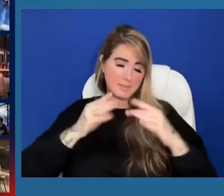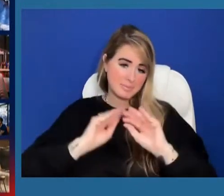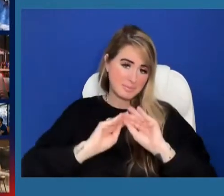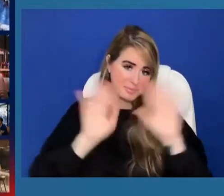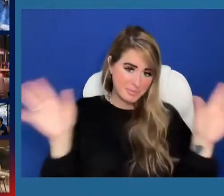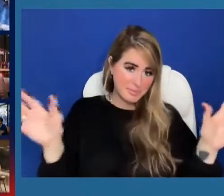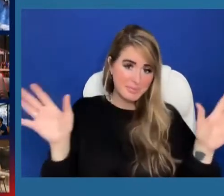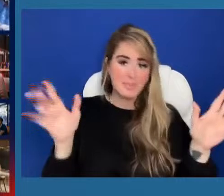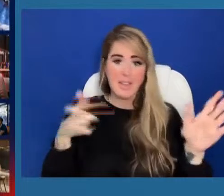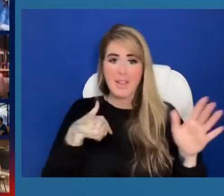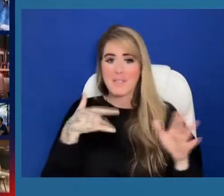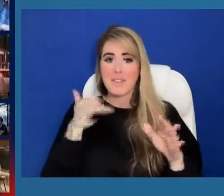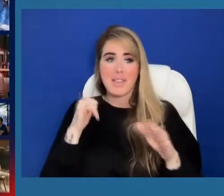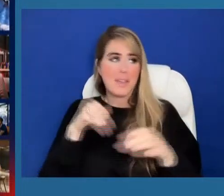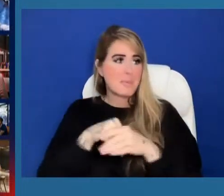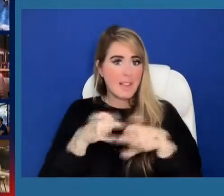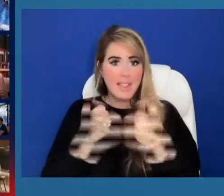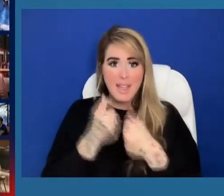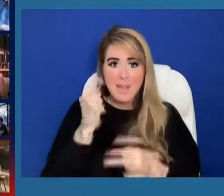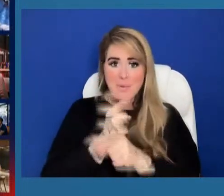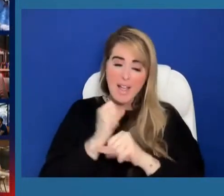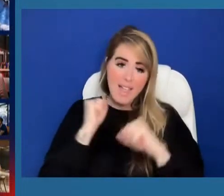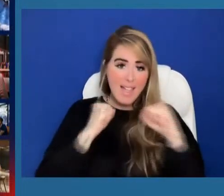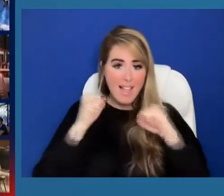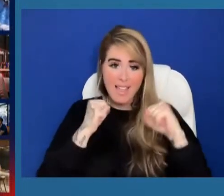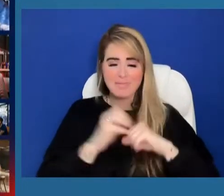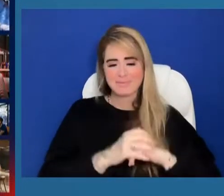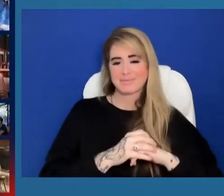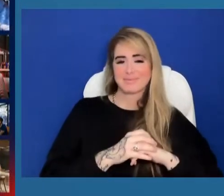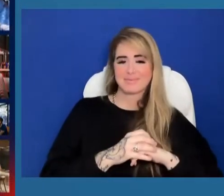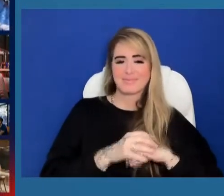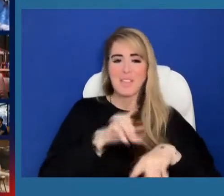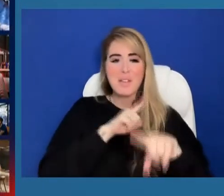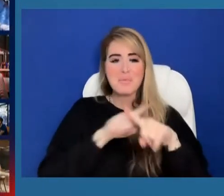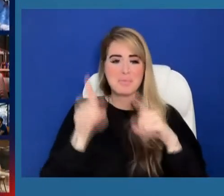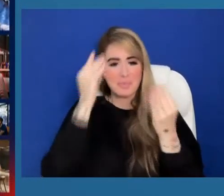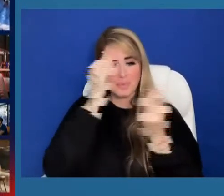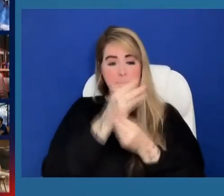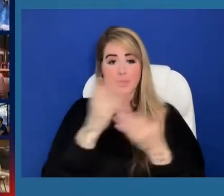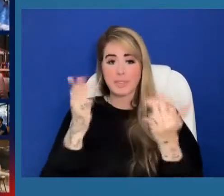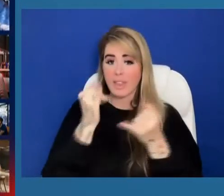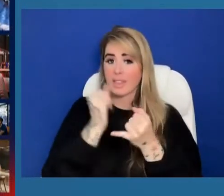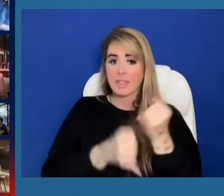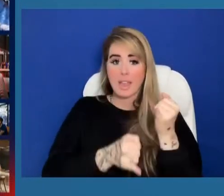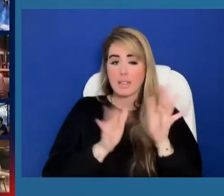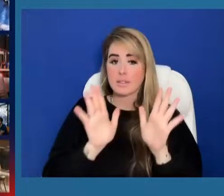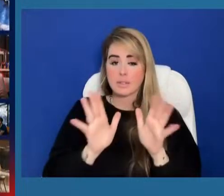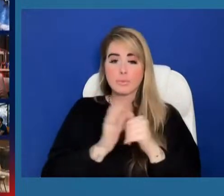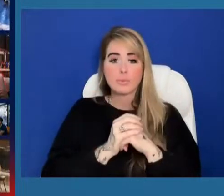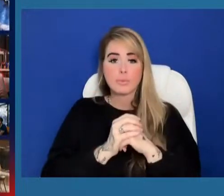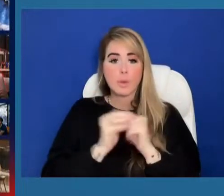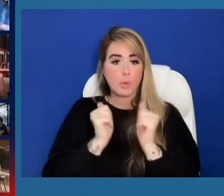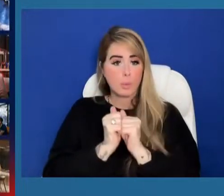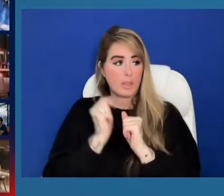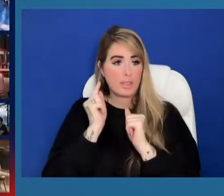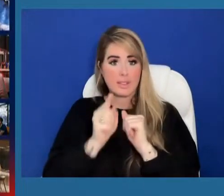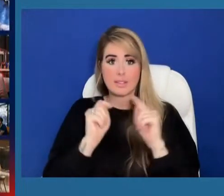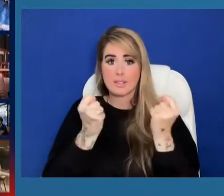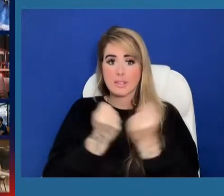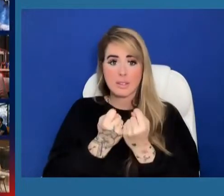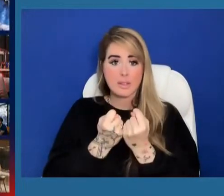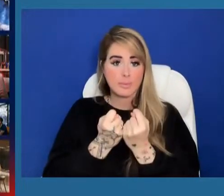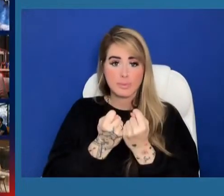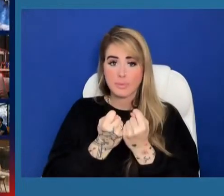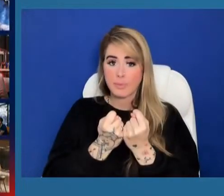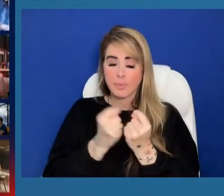I feel like I'm at a game, right? But I'll tell you this. Lastly, what this team and